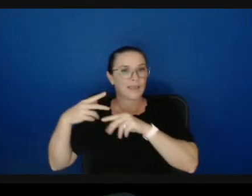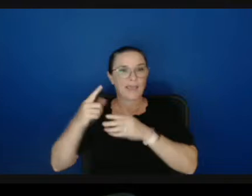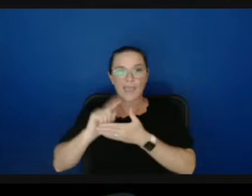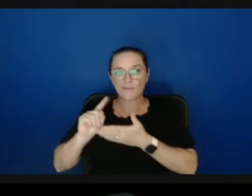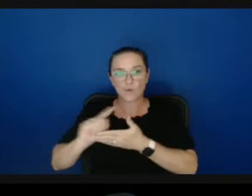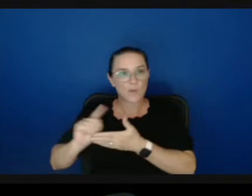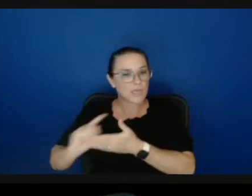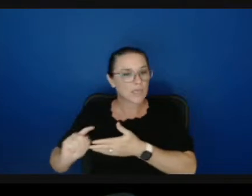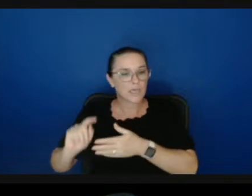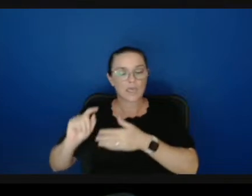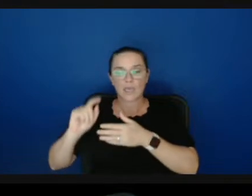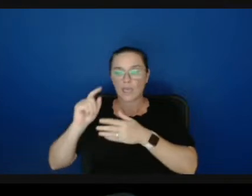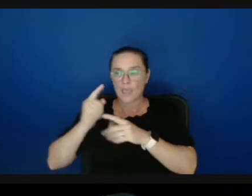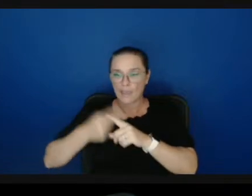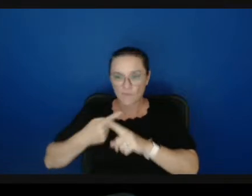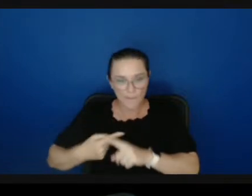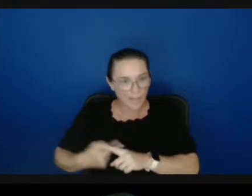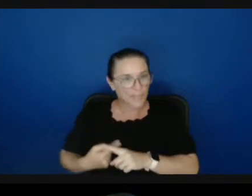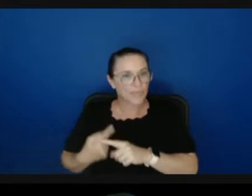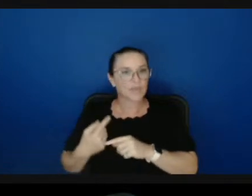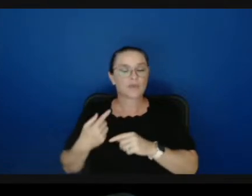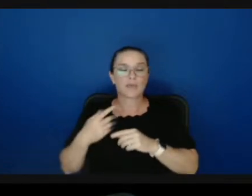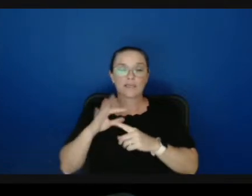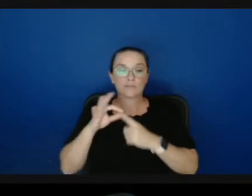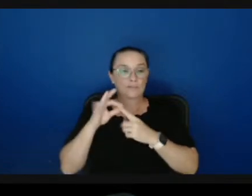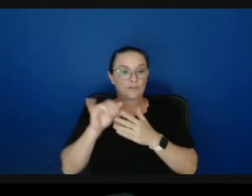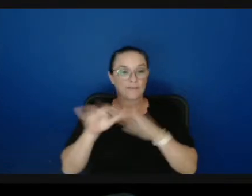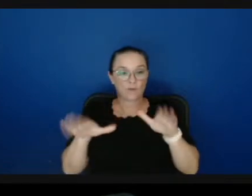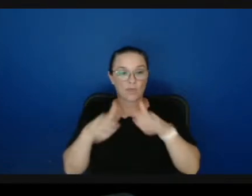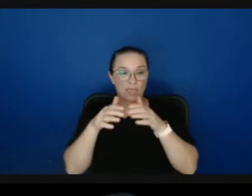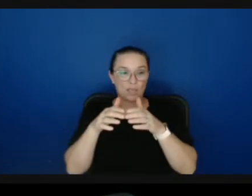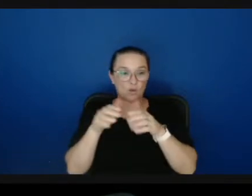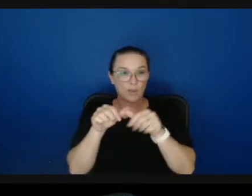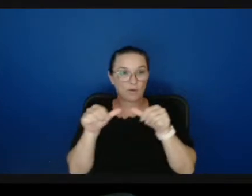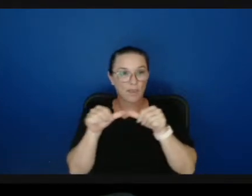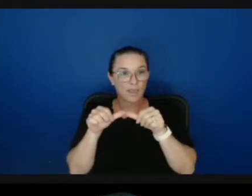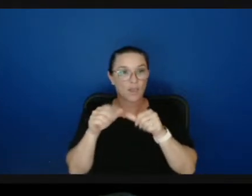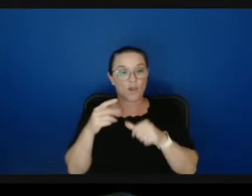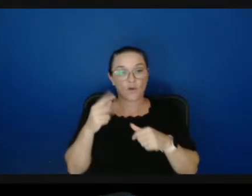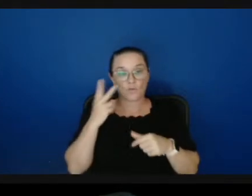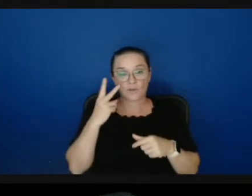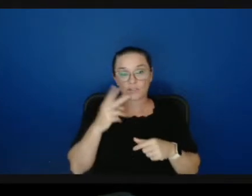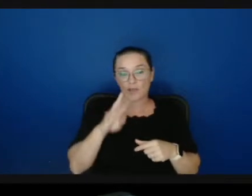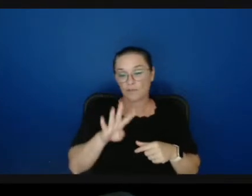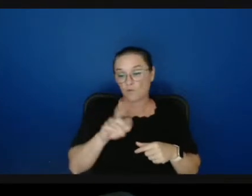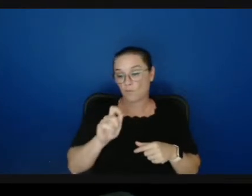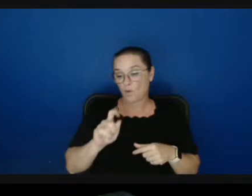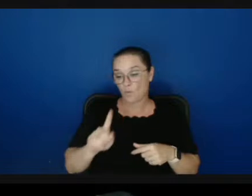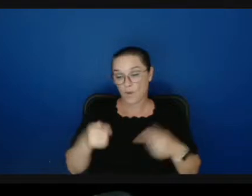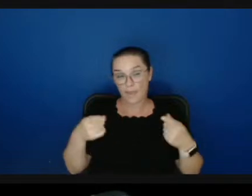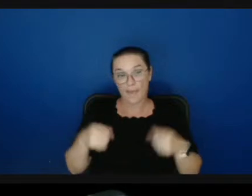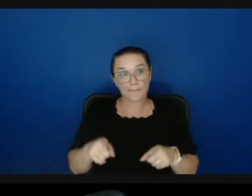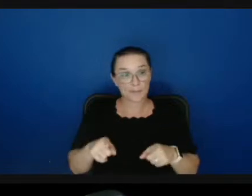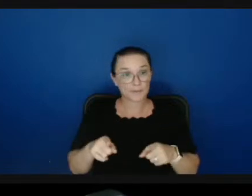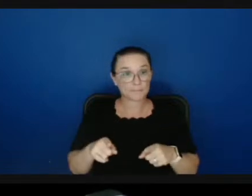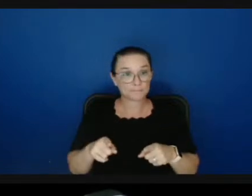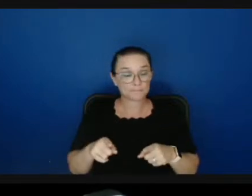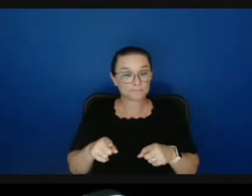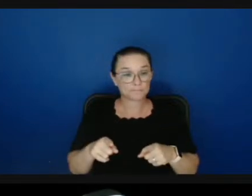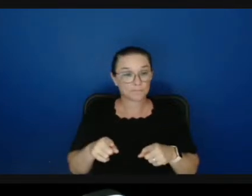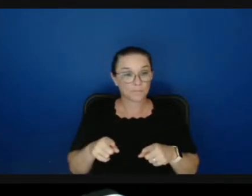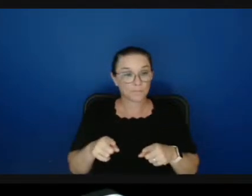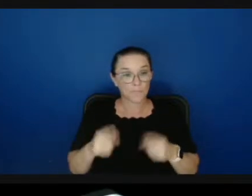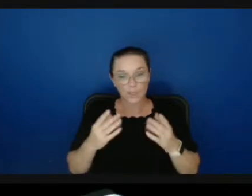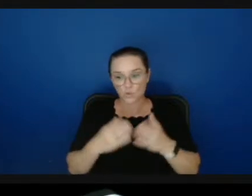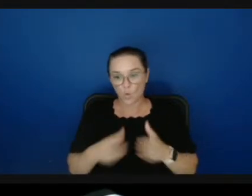Earthquakes are more common, especially in the volcano area. We saw 4.1 go off in the south flank as a result. So overall,